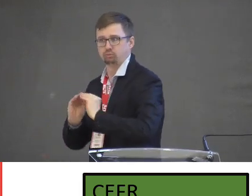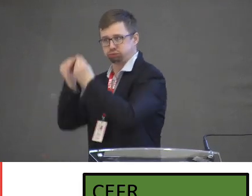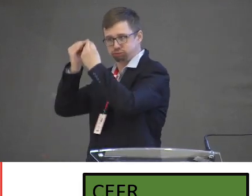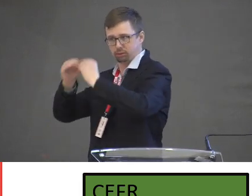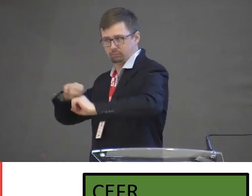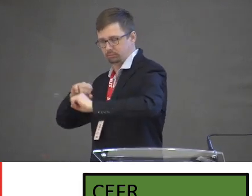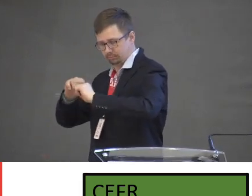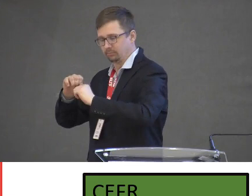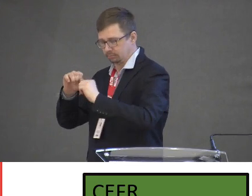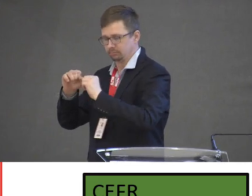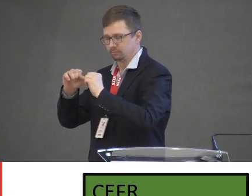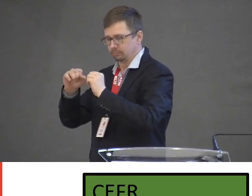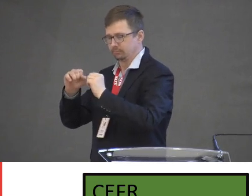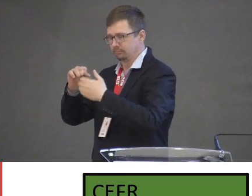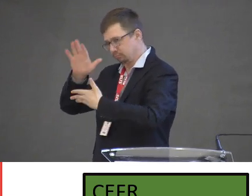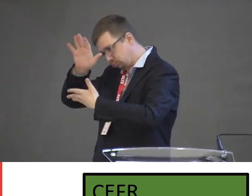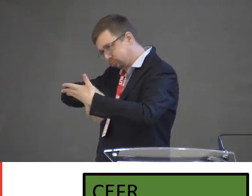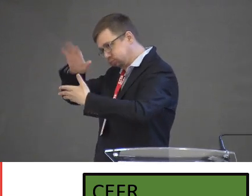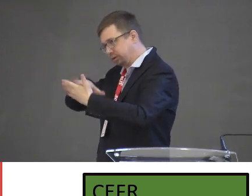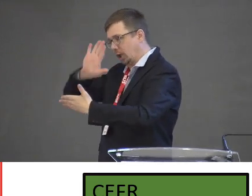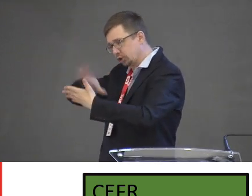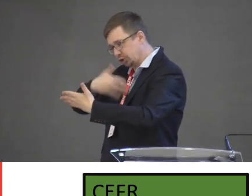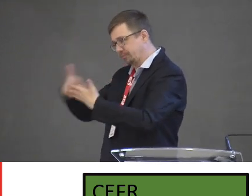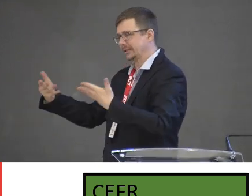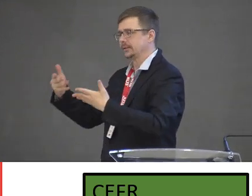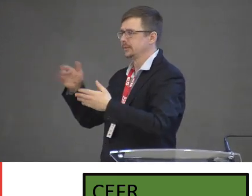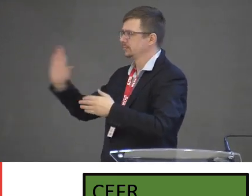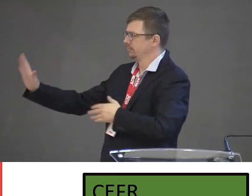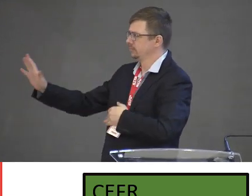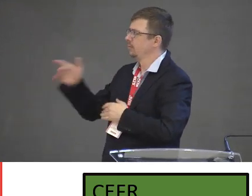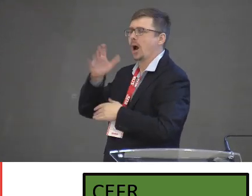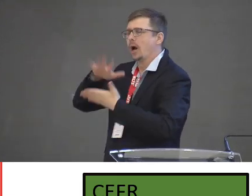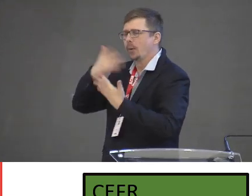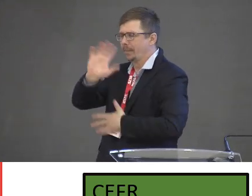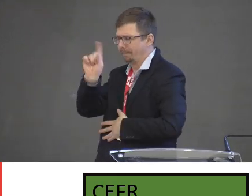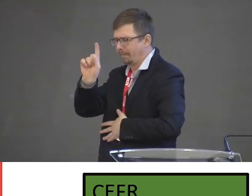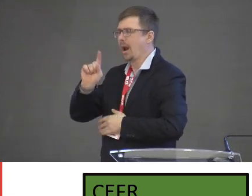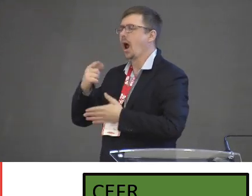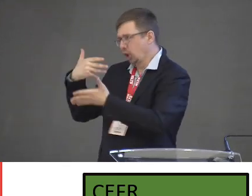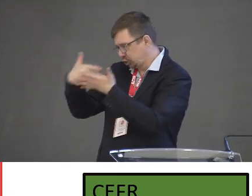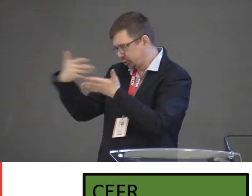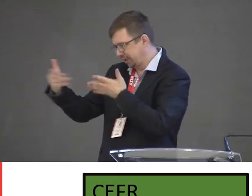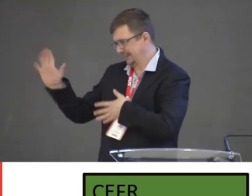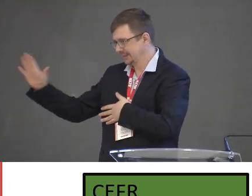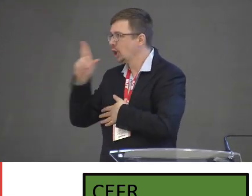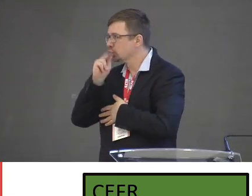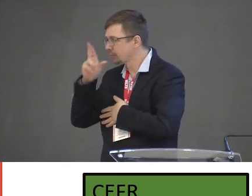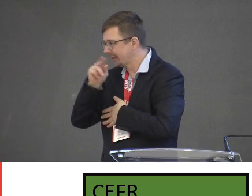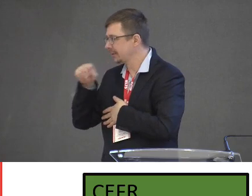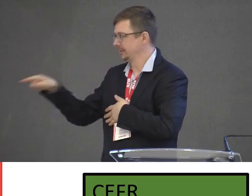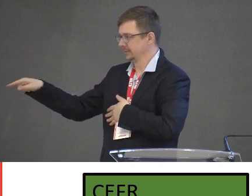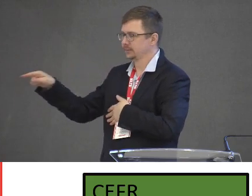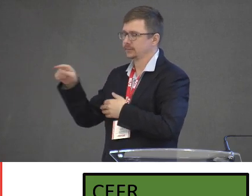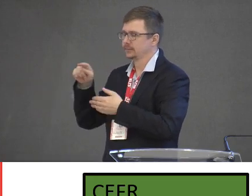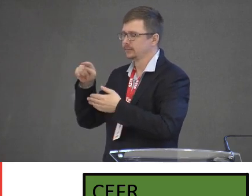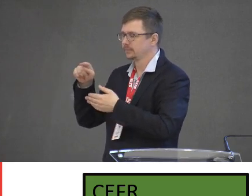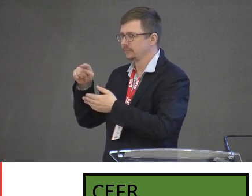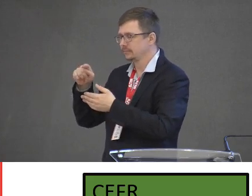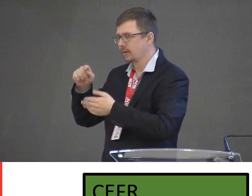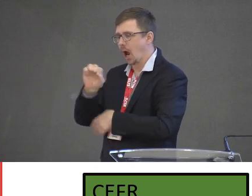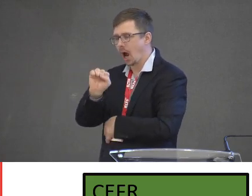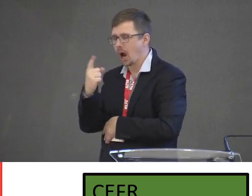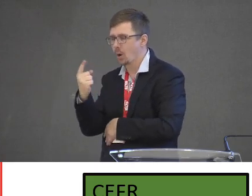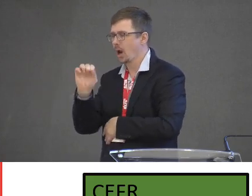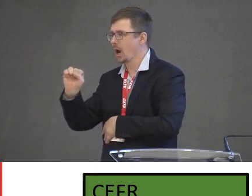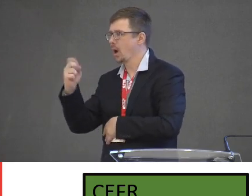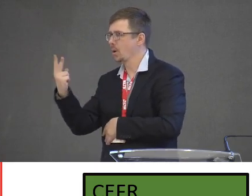There's a team created descriptions for spoken Czech, level A1 till B2